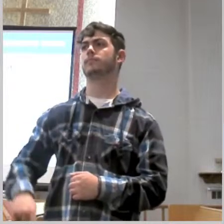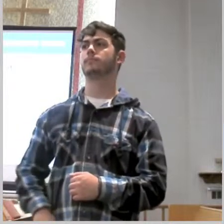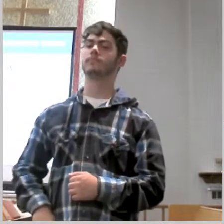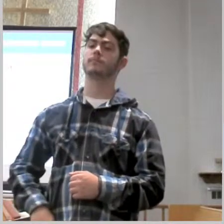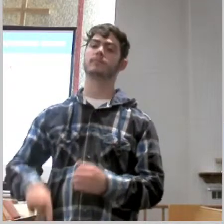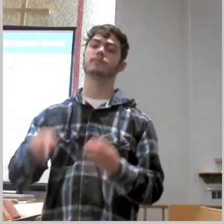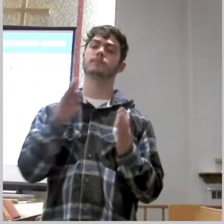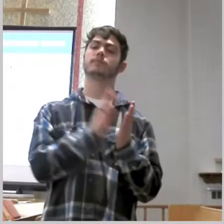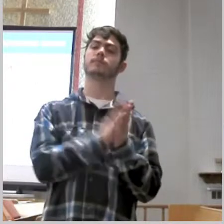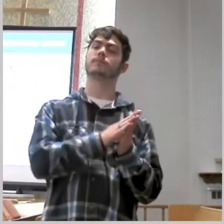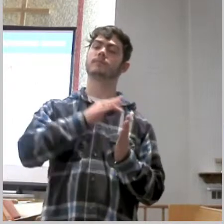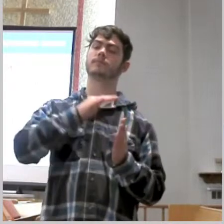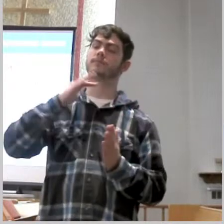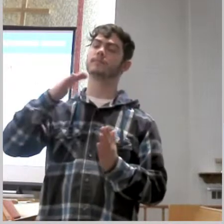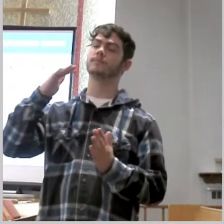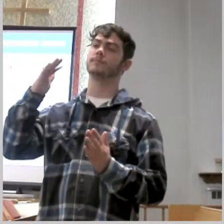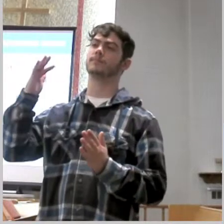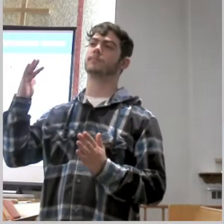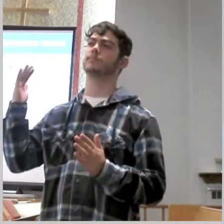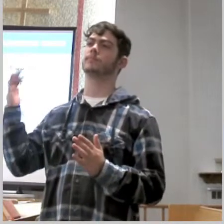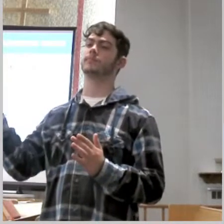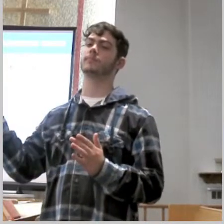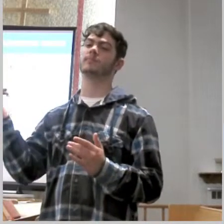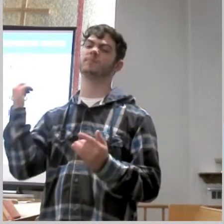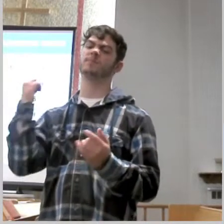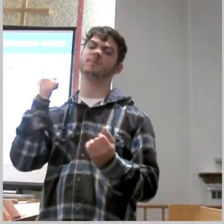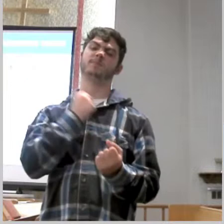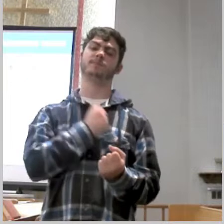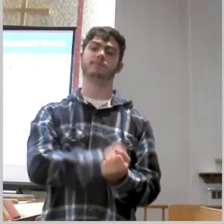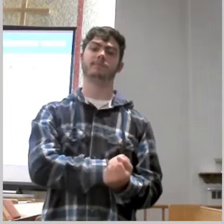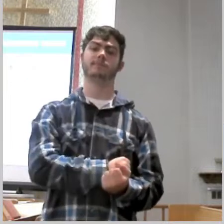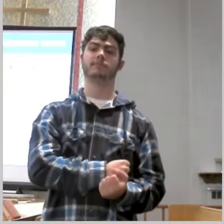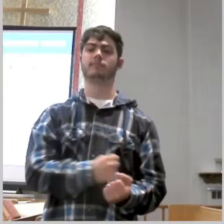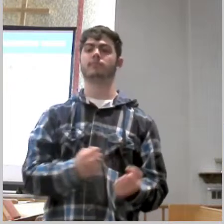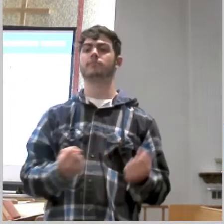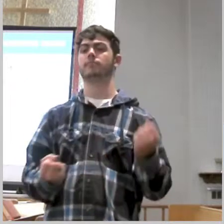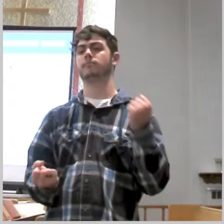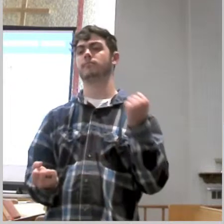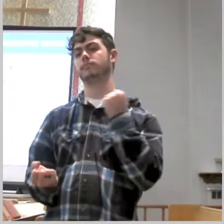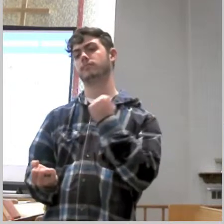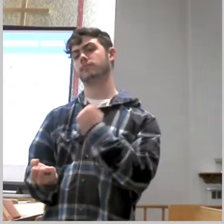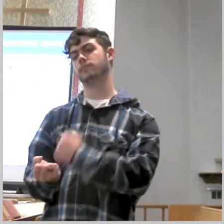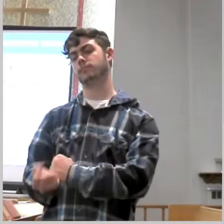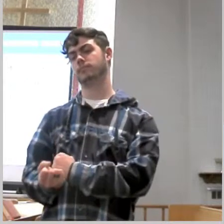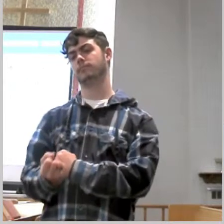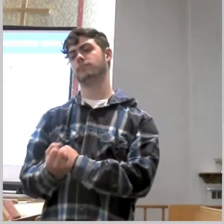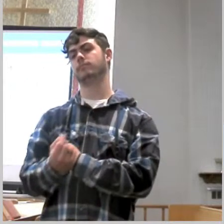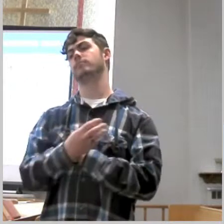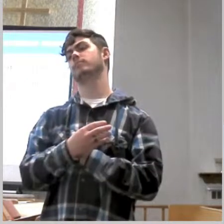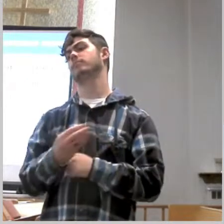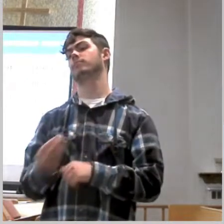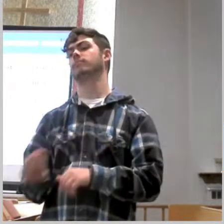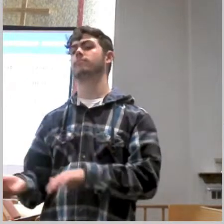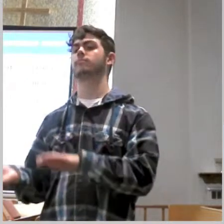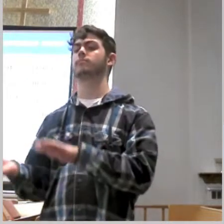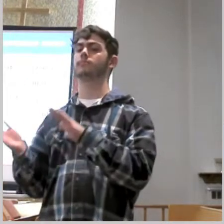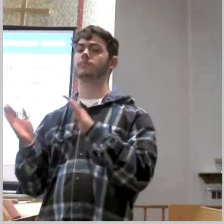cross on which the Prince